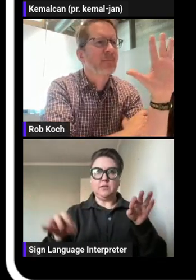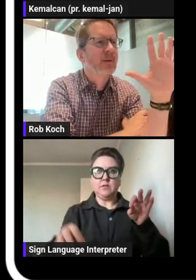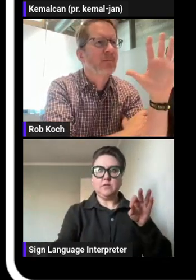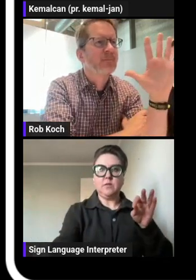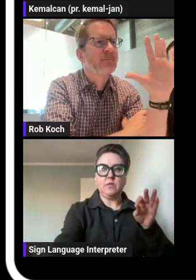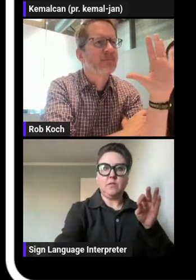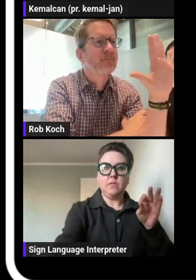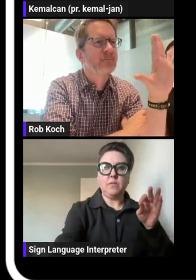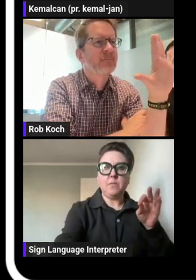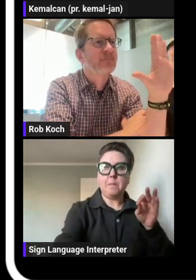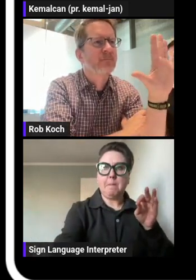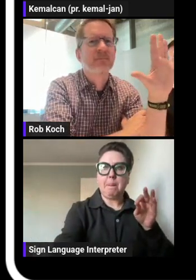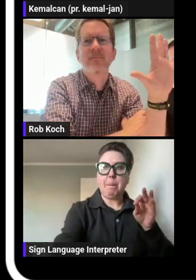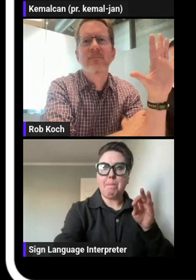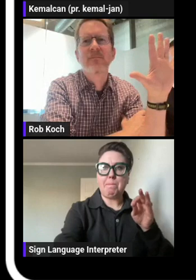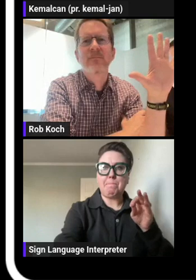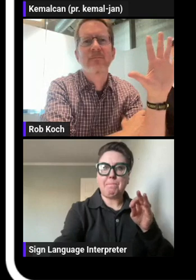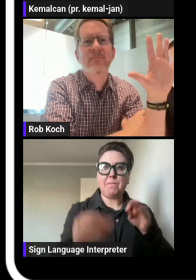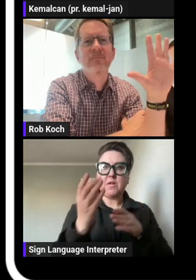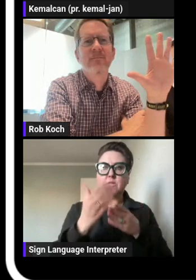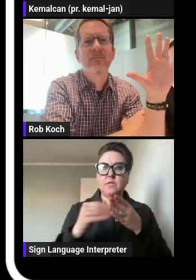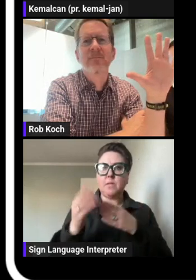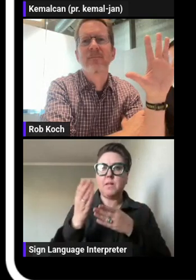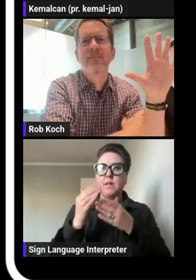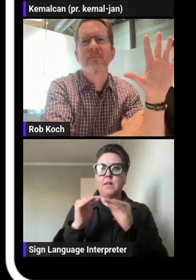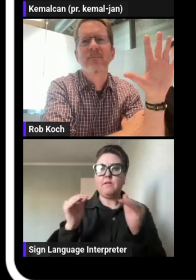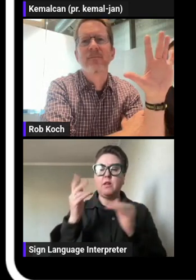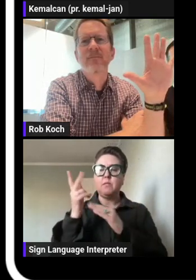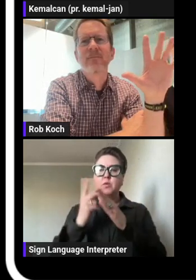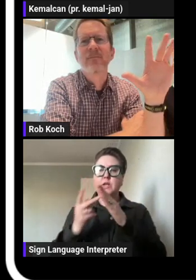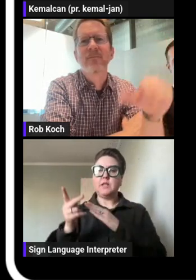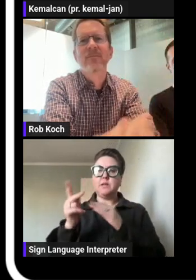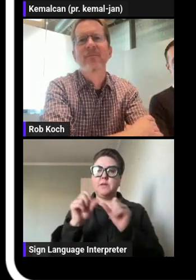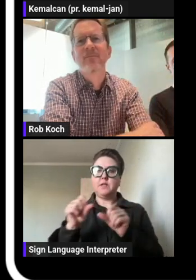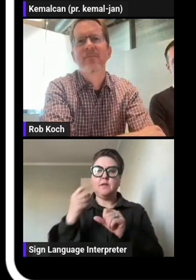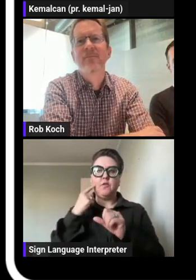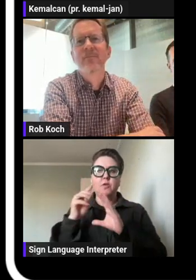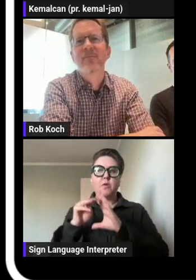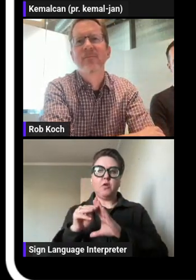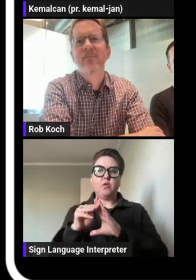has some level of predictability to predict on based on that array?